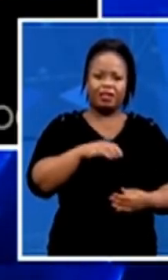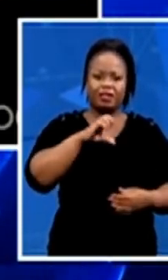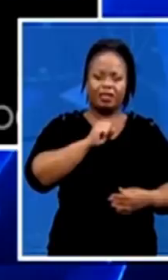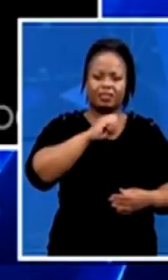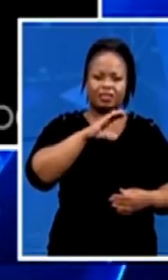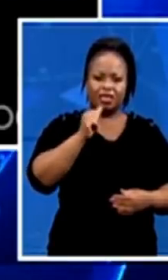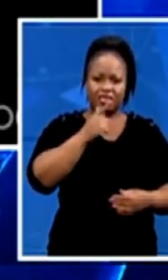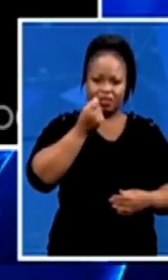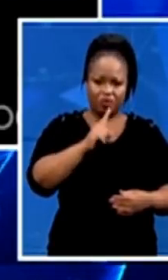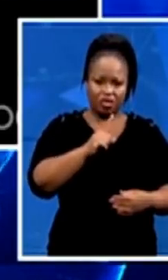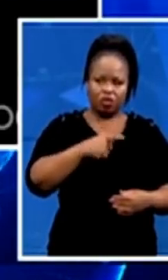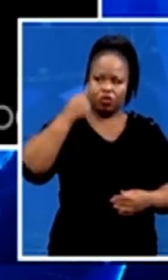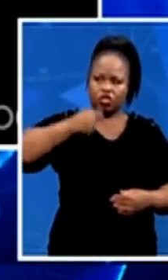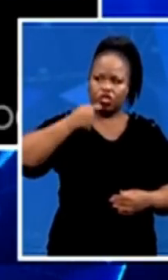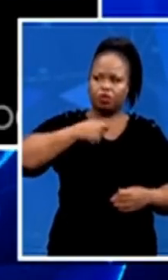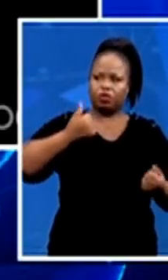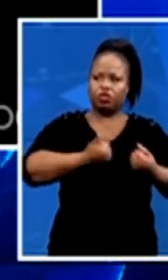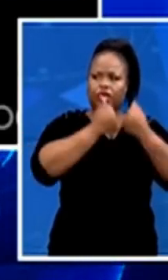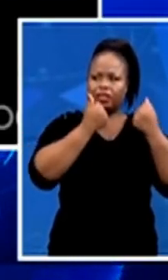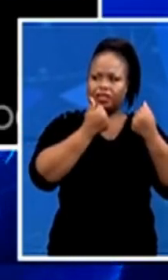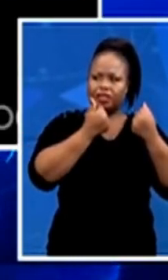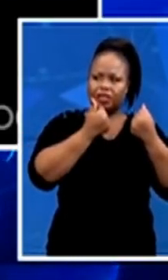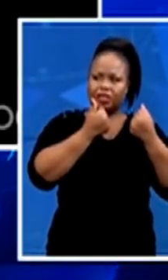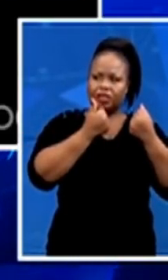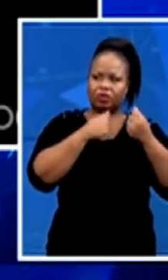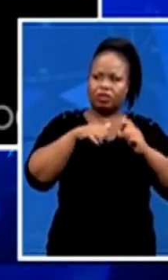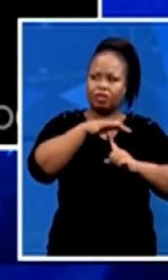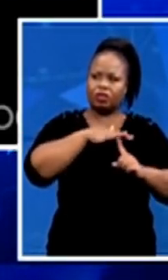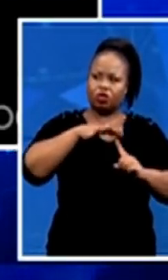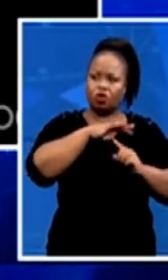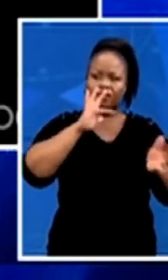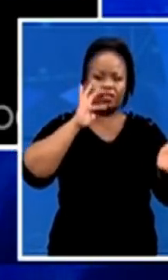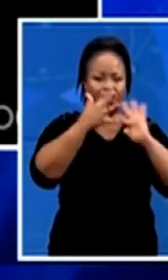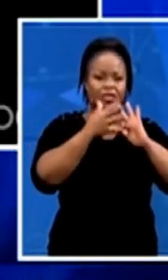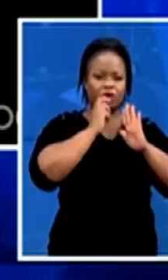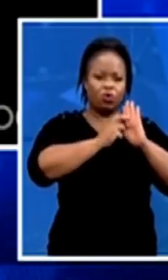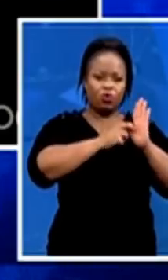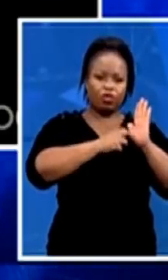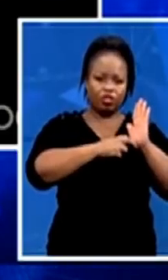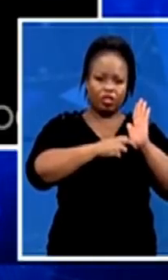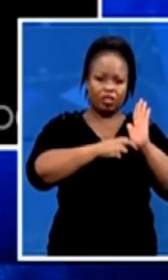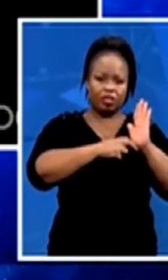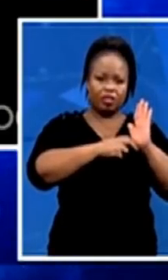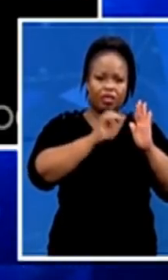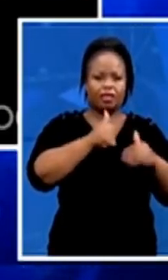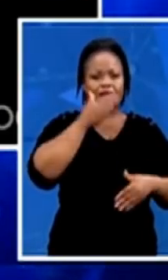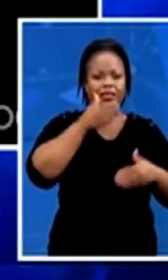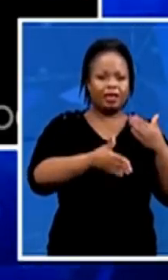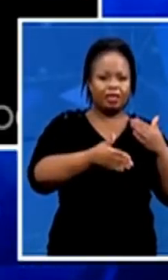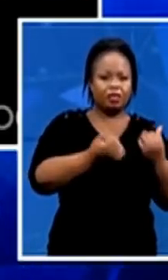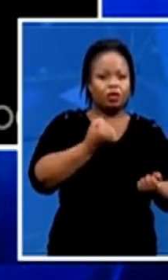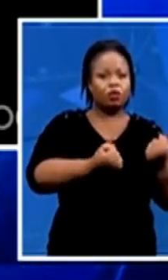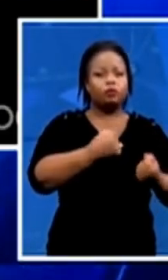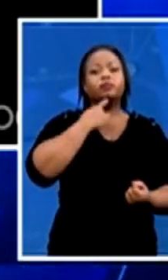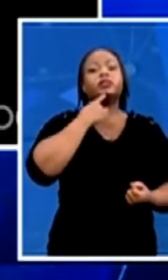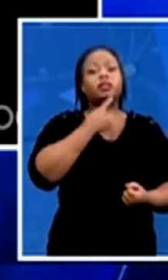the state of disaster regulations, at the end, the court said, Mr. De